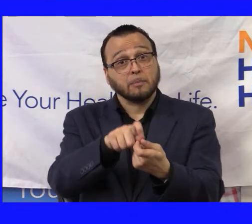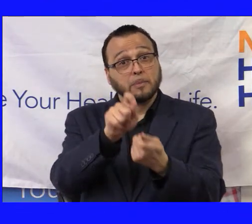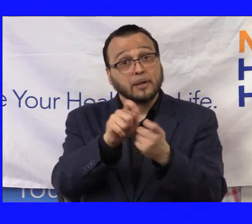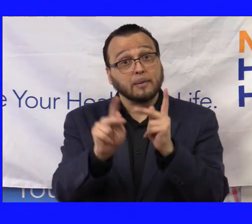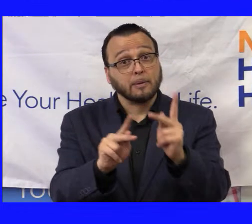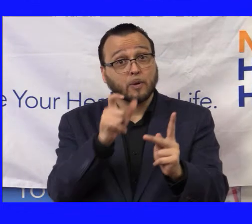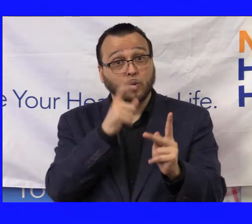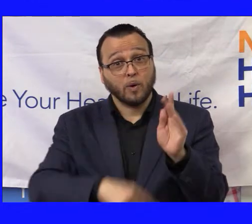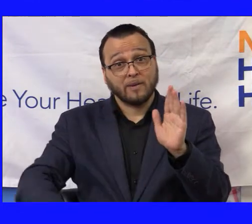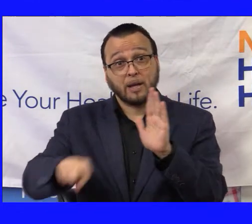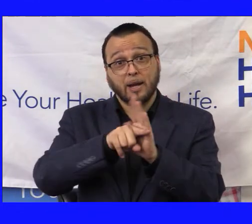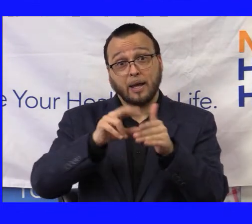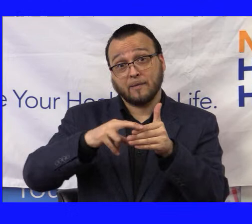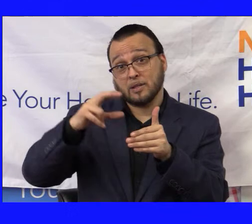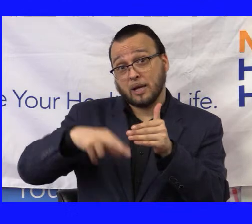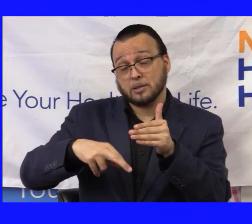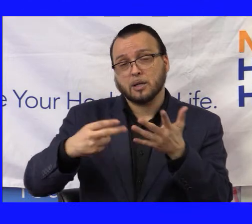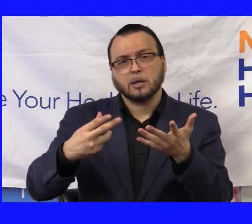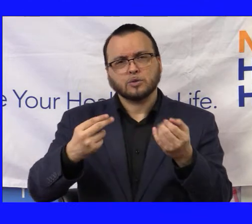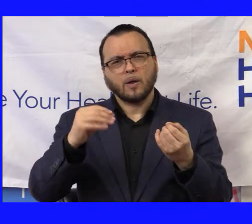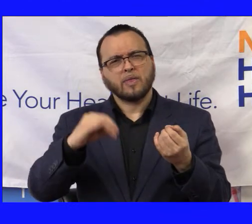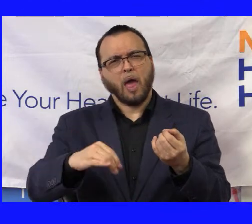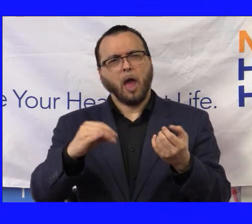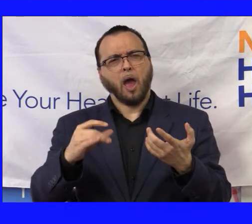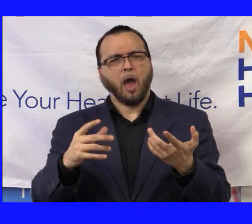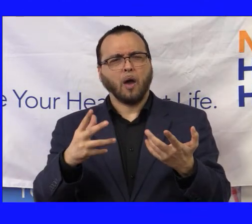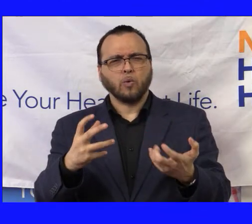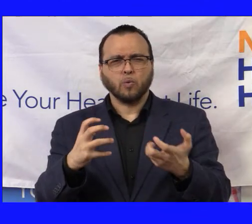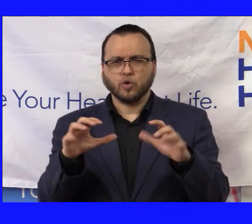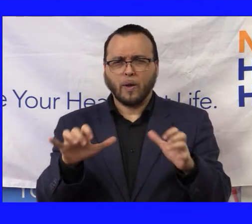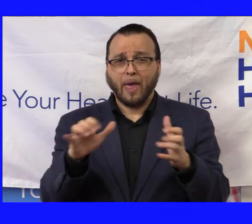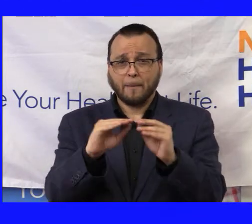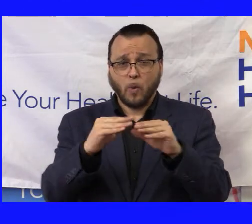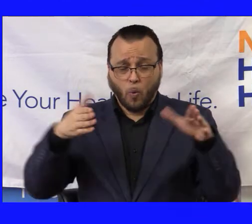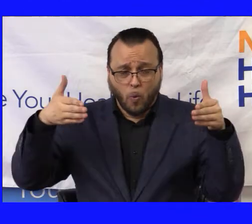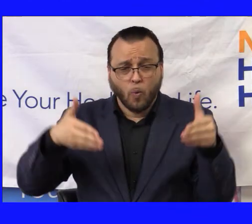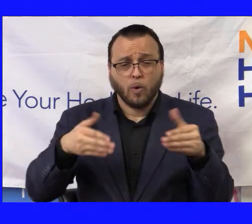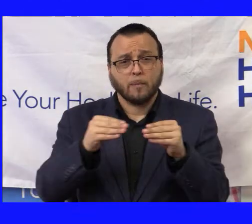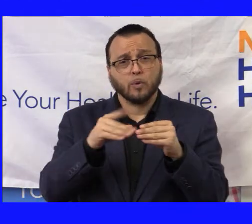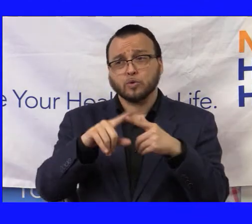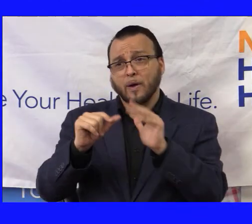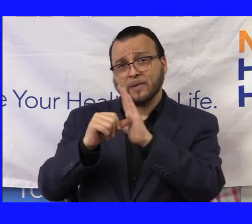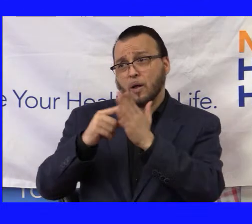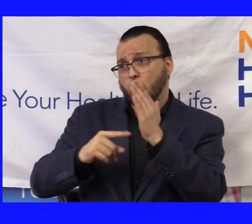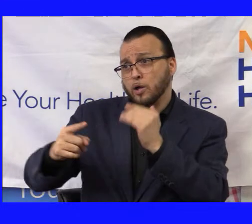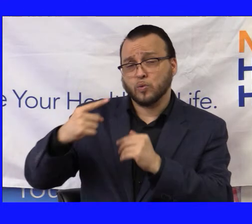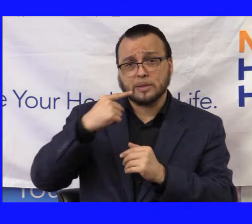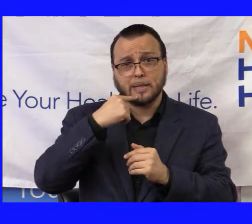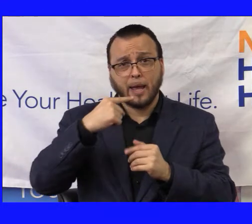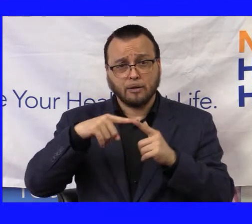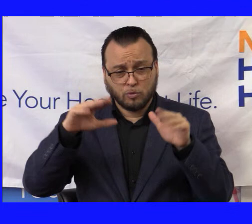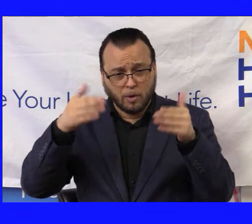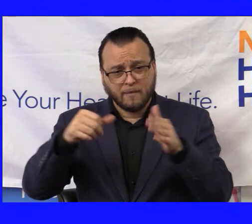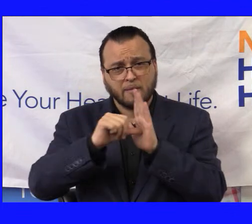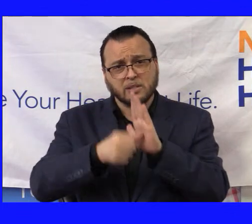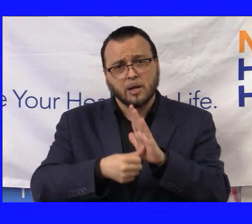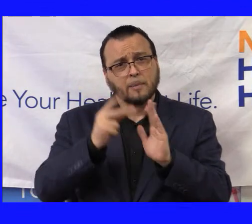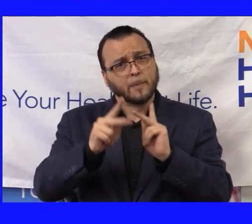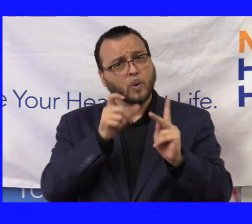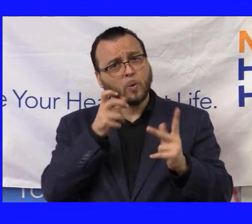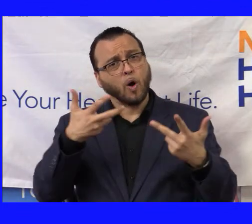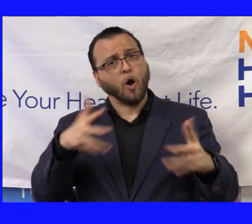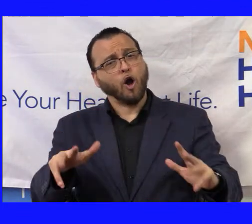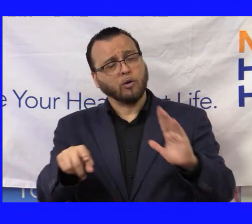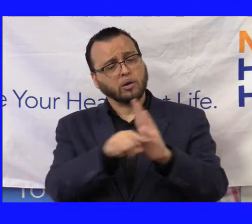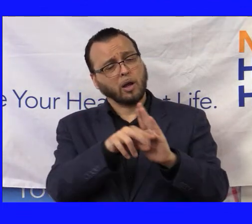So we're doing a lot more in that area today, just to emphasize what you're saying, and we're going to do a lot more there too, to have people that have been tested negative to get the